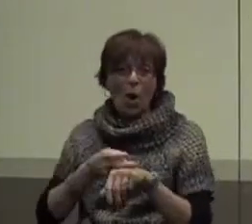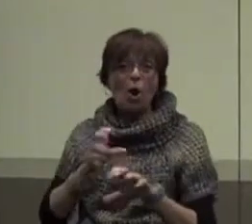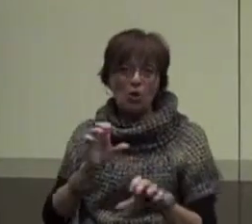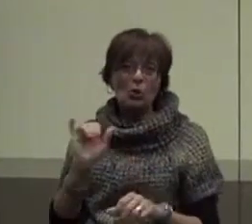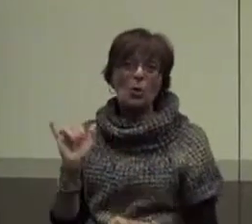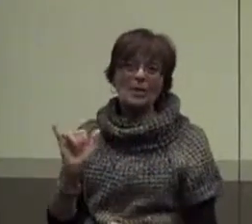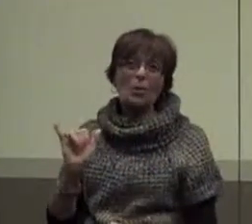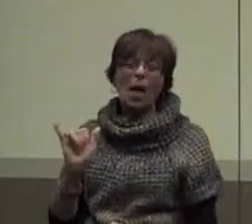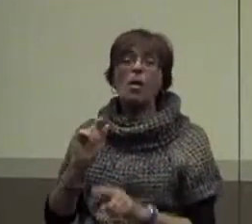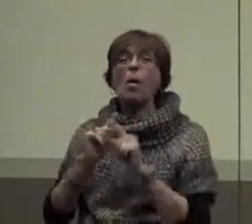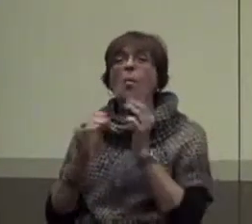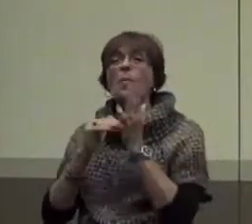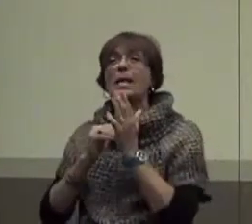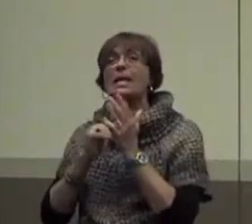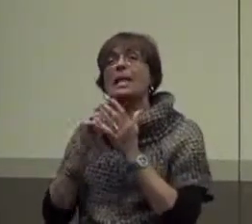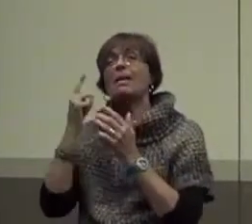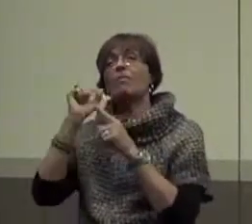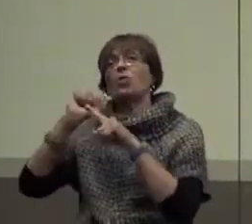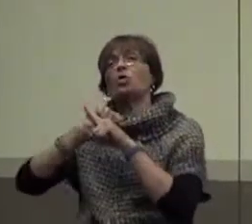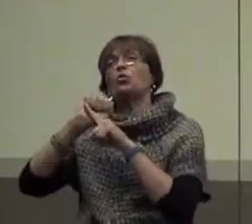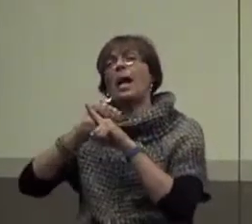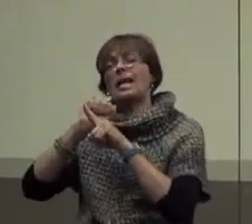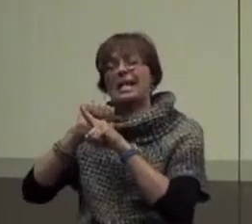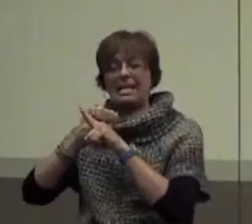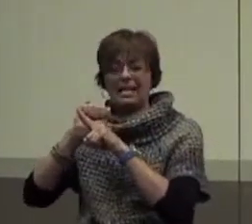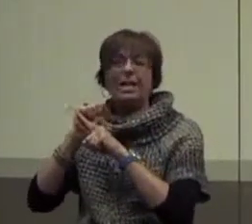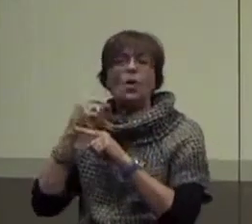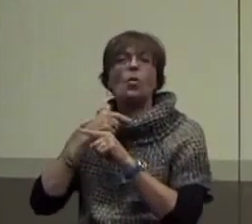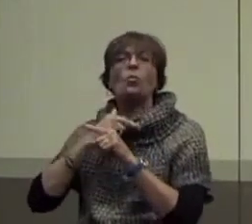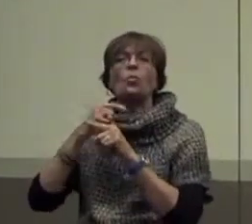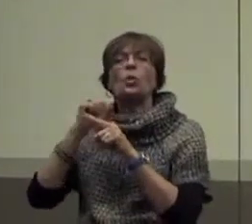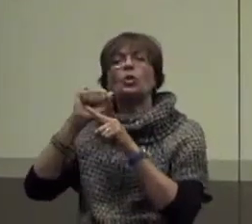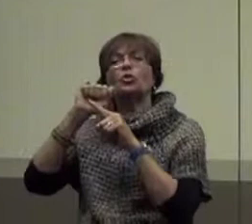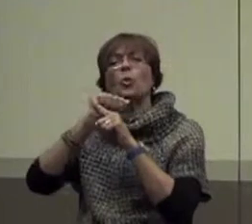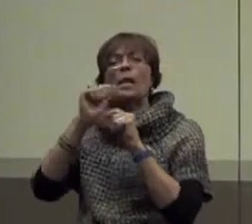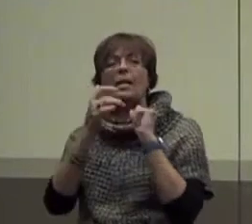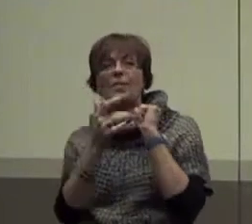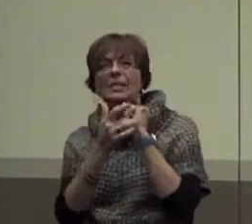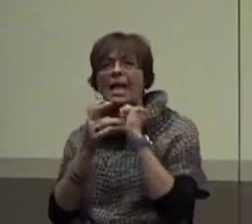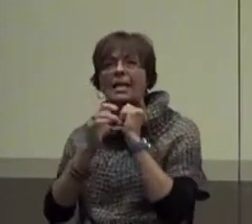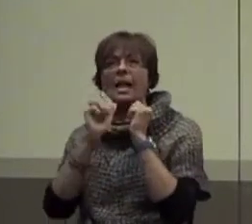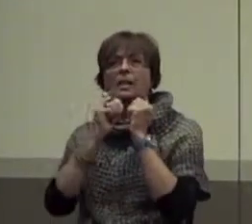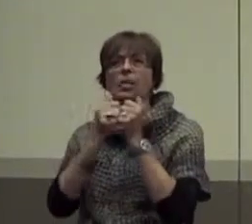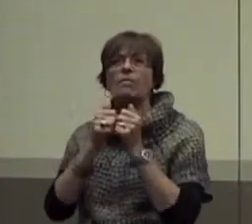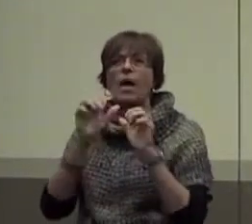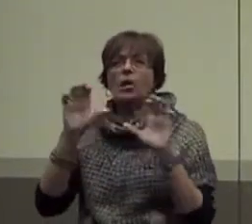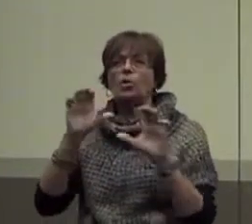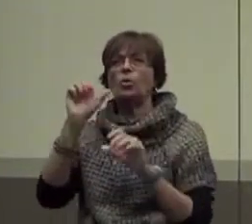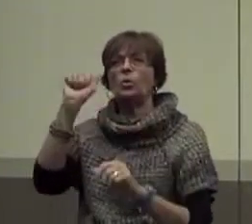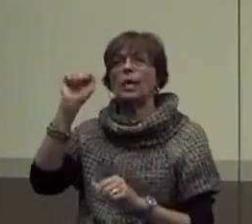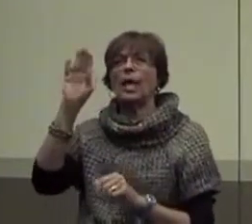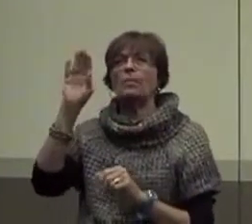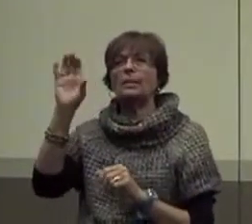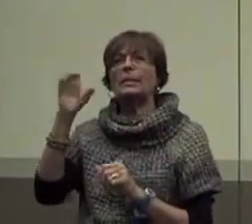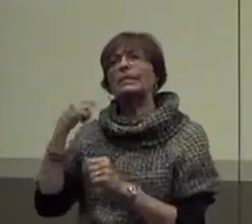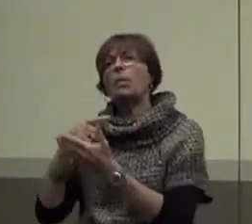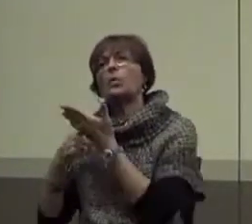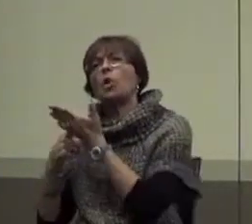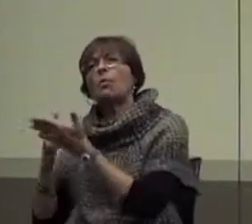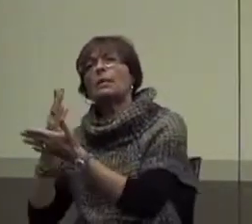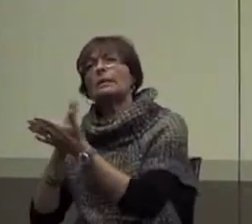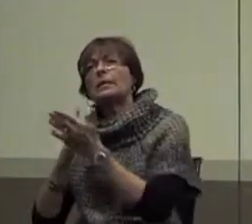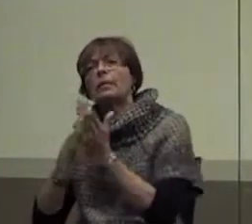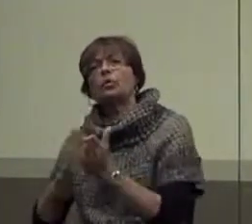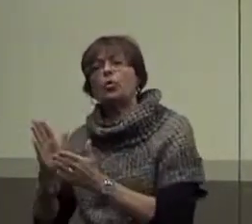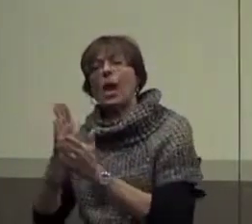well. But again, these are, for the training's sake, we're just kind of training the technology of how to do the ABCs. And of course, we do talk about